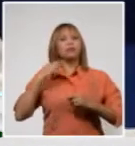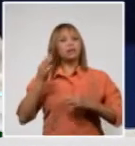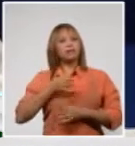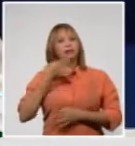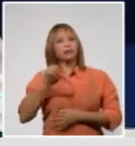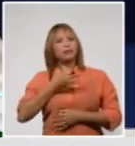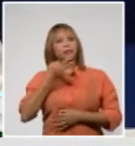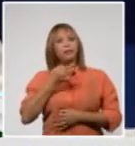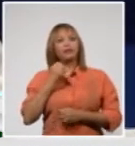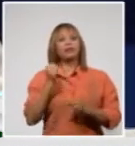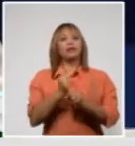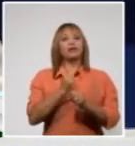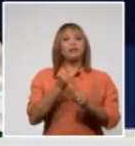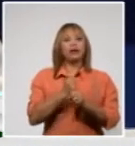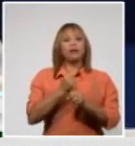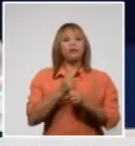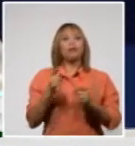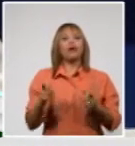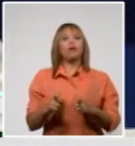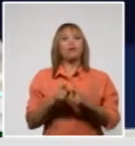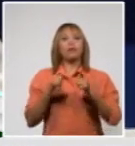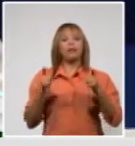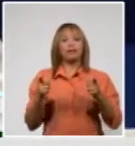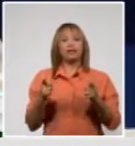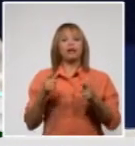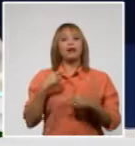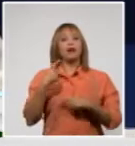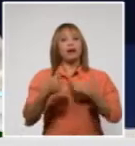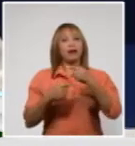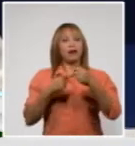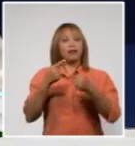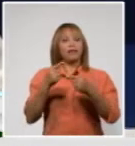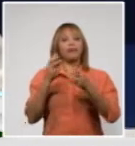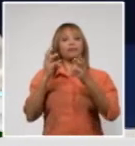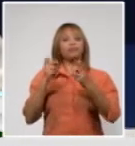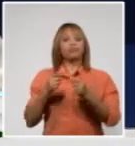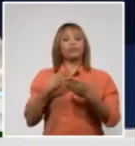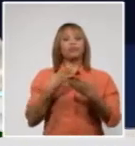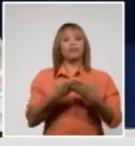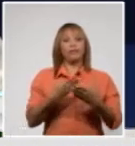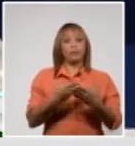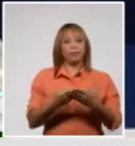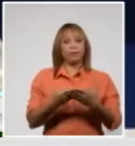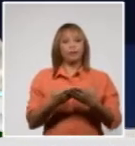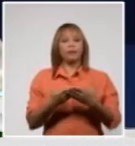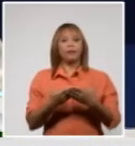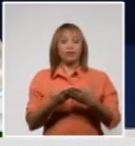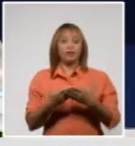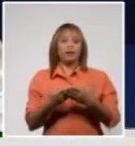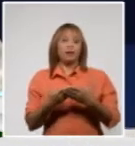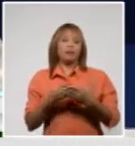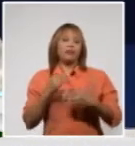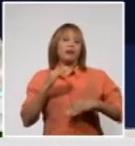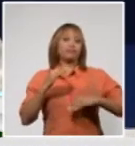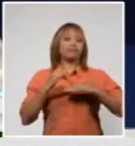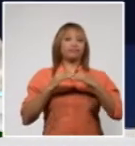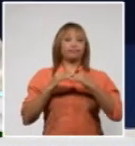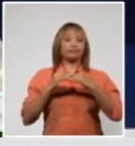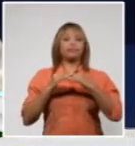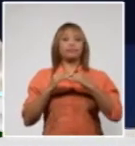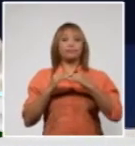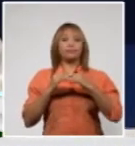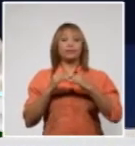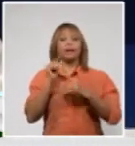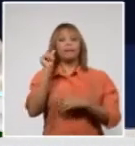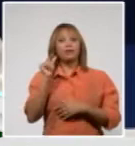5,546, were processed in our various molecular biology laboratories. I will remind the population